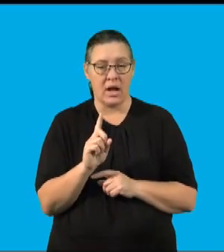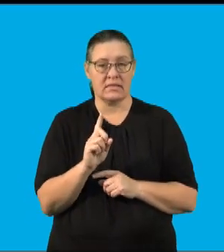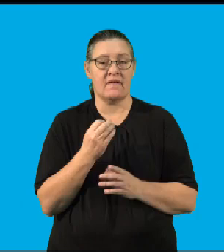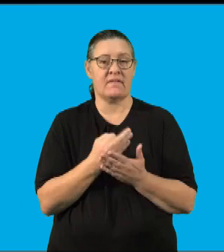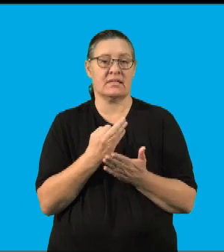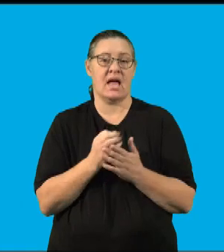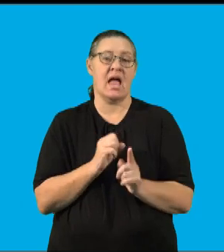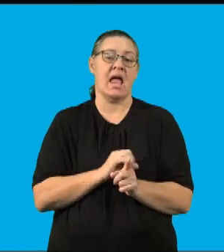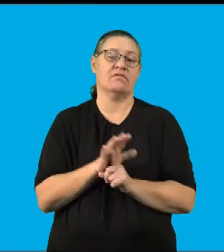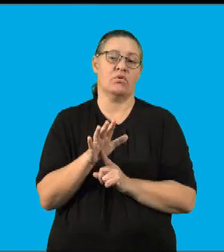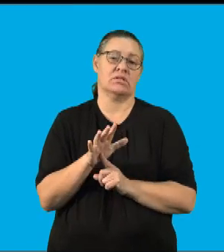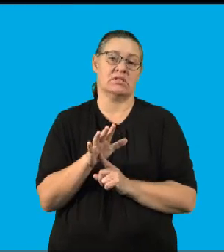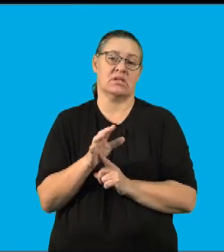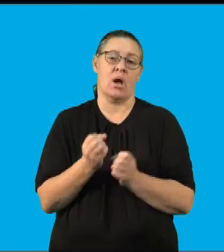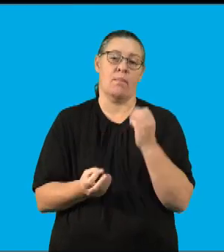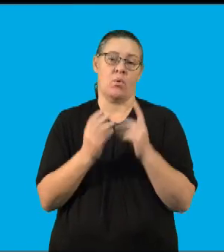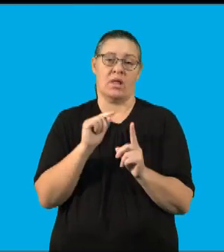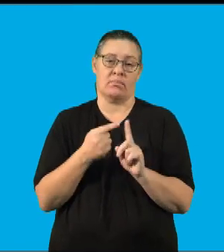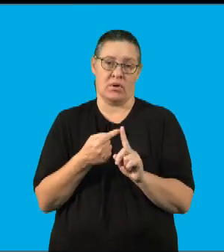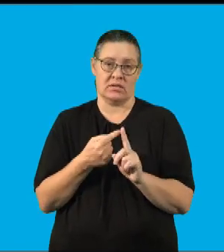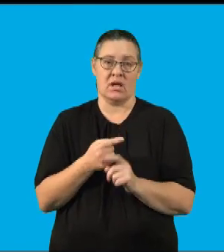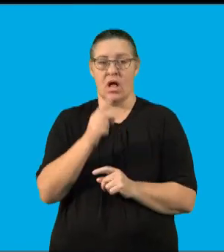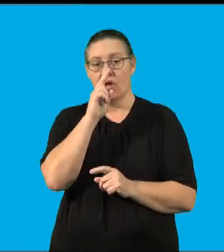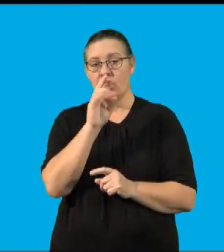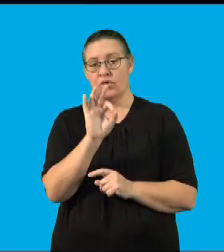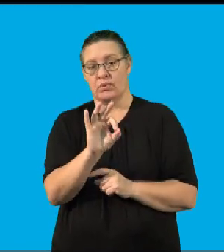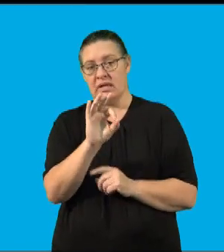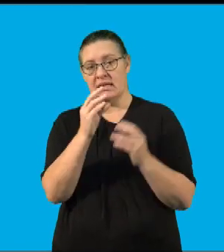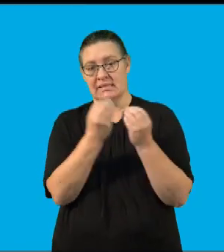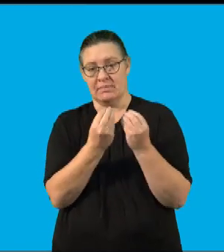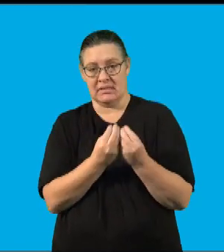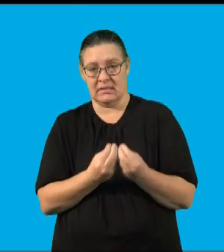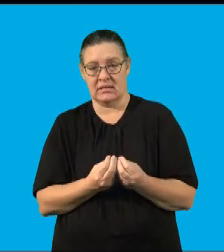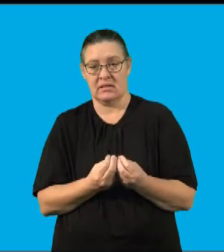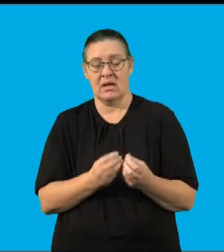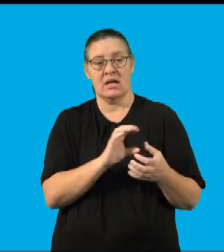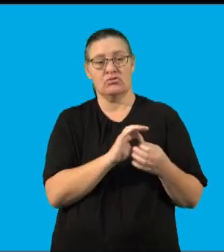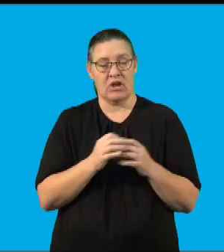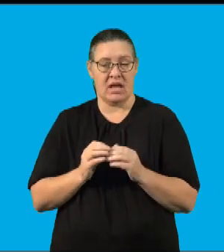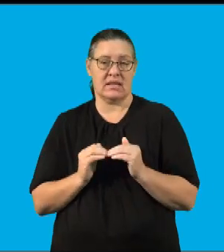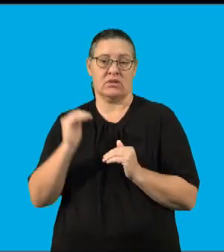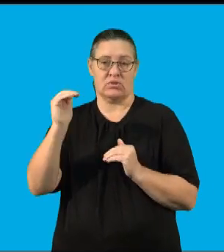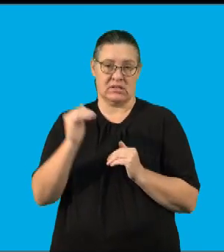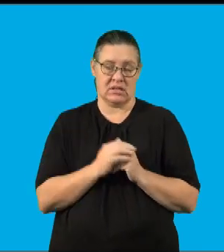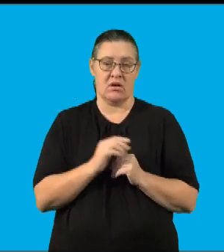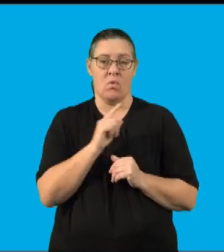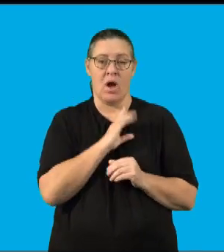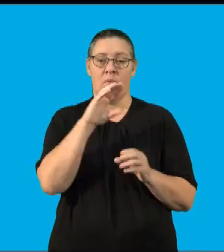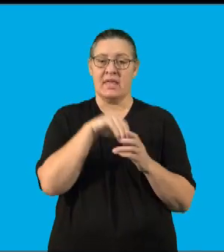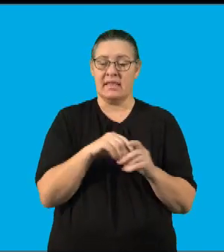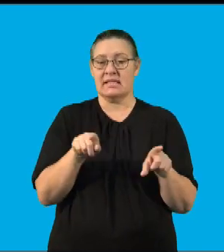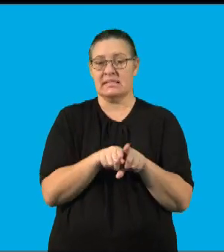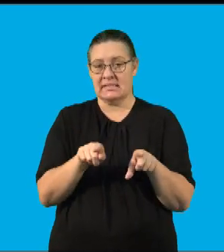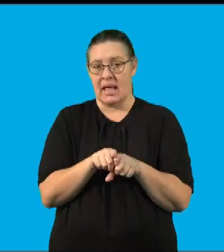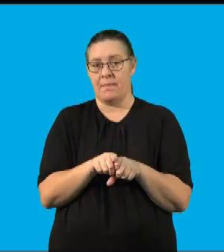investigate which factor is influencing the boiling point. Now, looking at these 3 substances, we know the chain length is increasing. Because